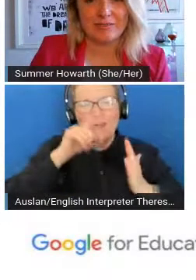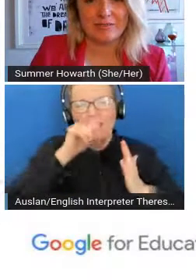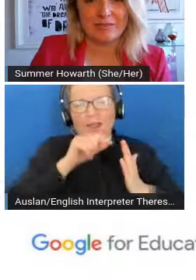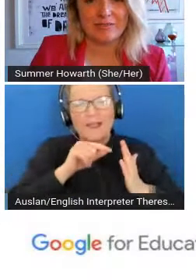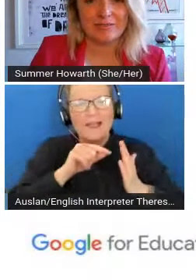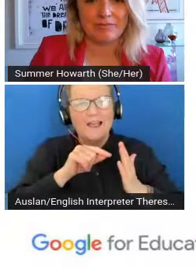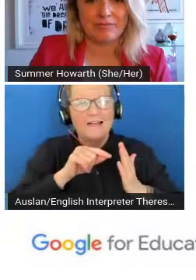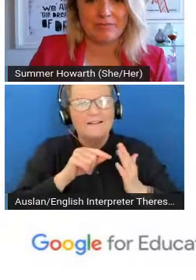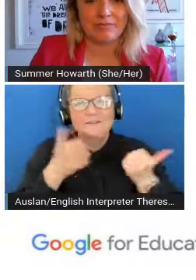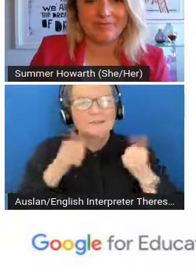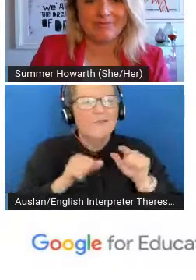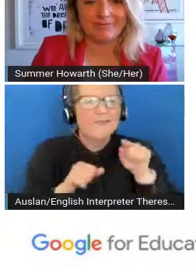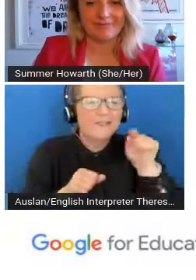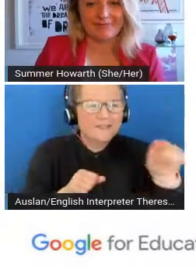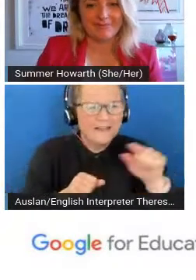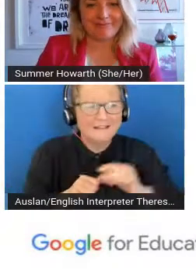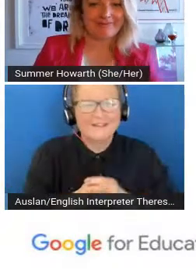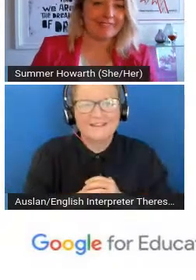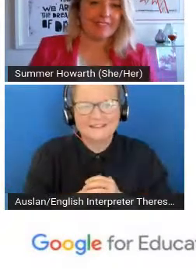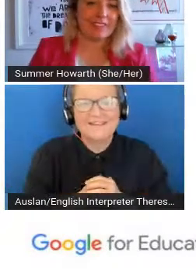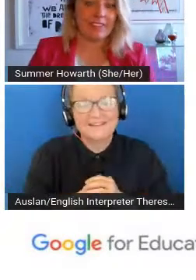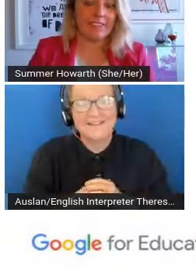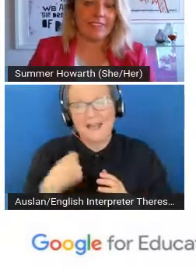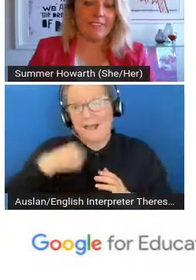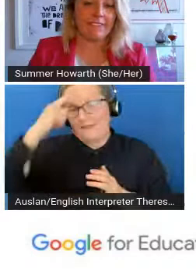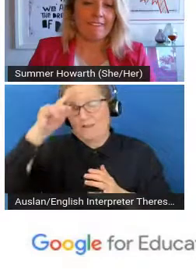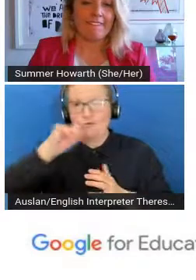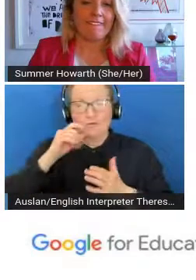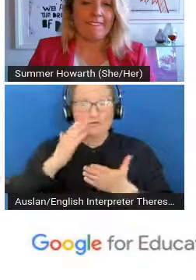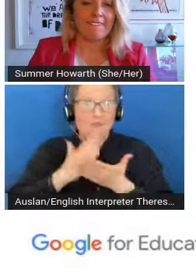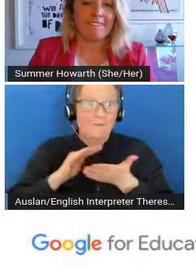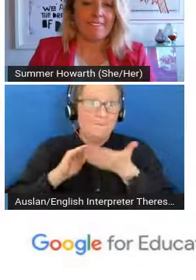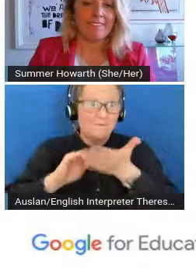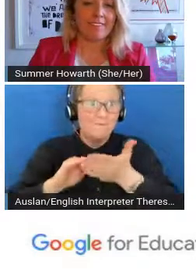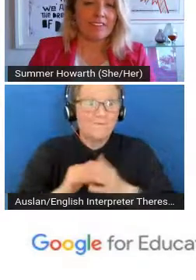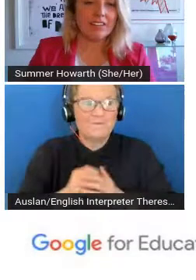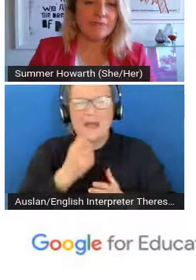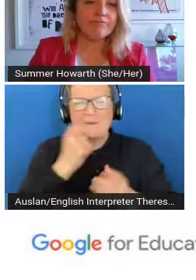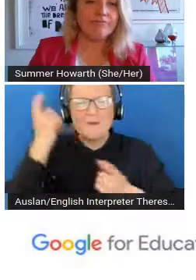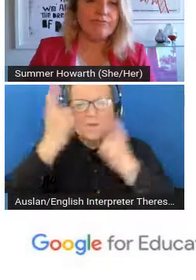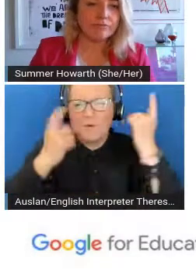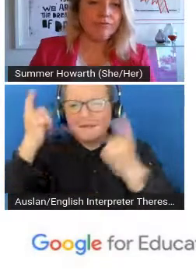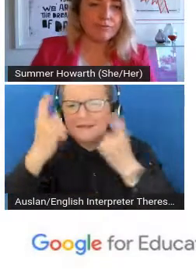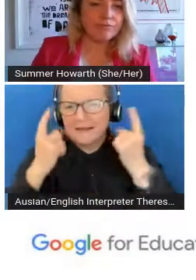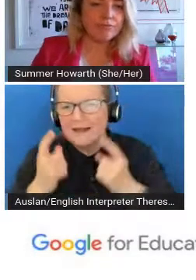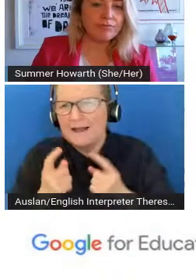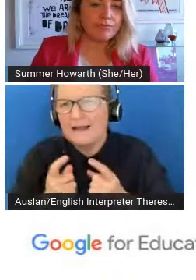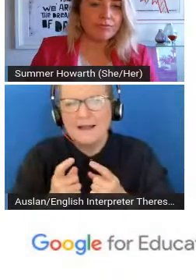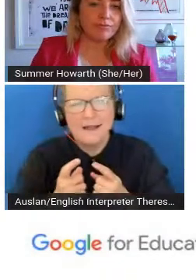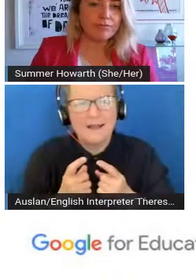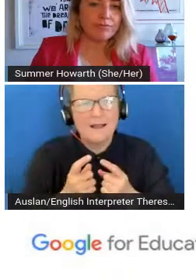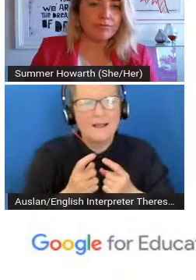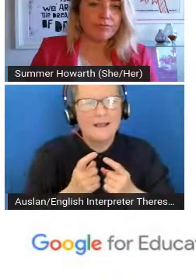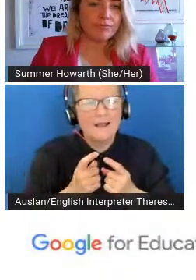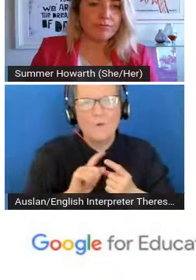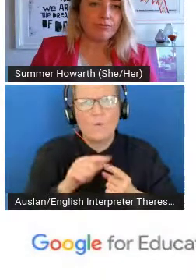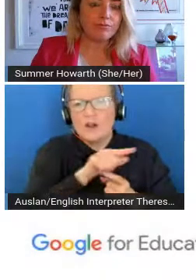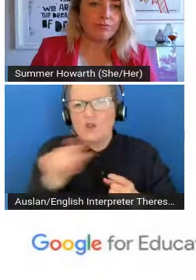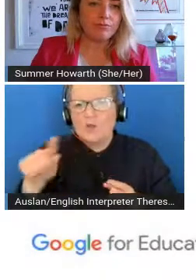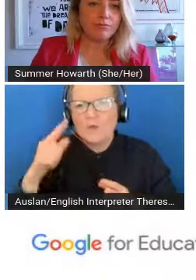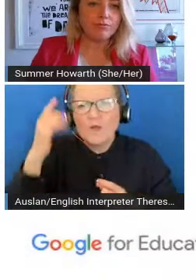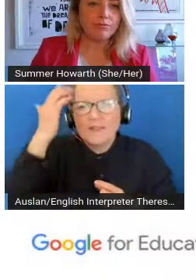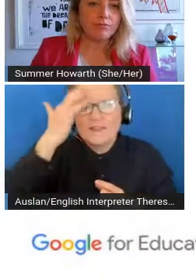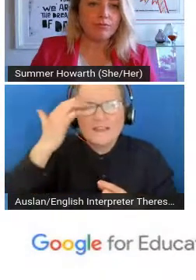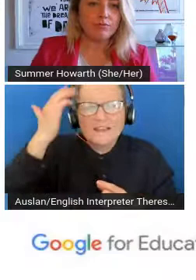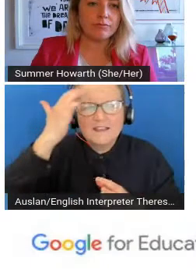really, I think it can be really helpful. I would wonder, what are you thinking? It would be